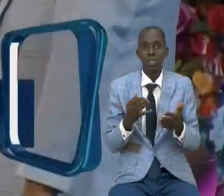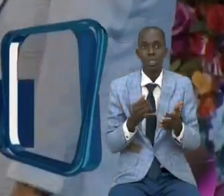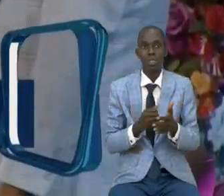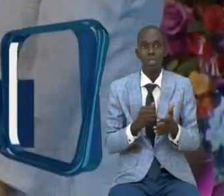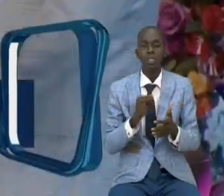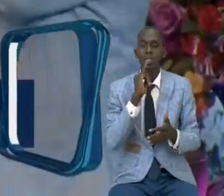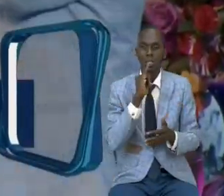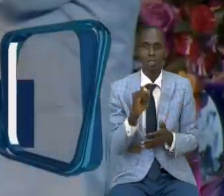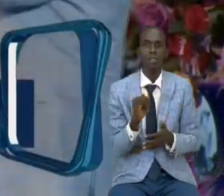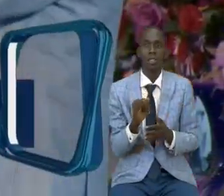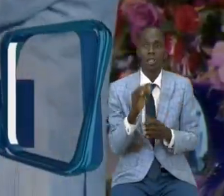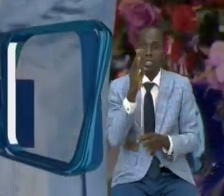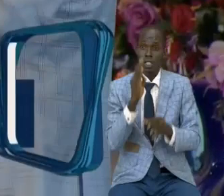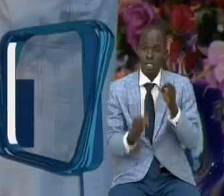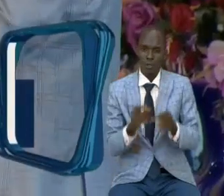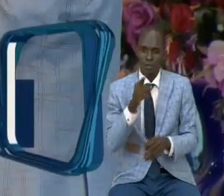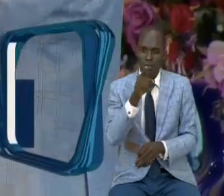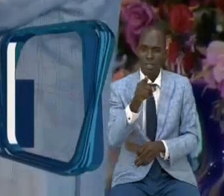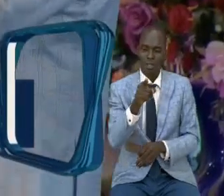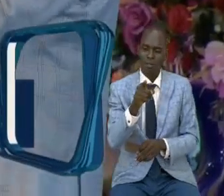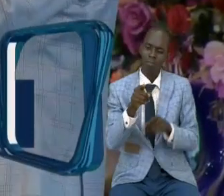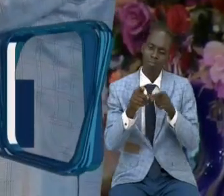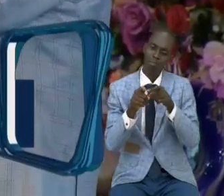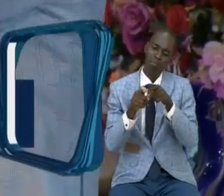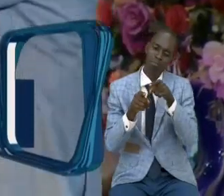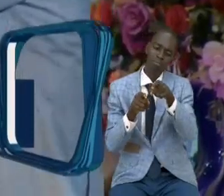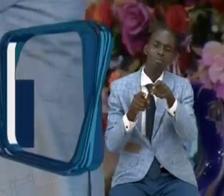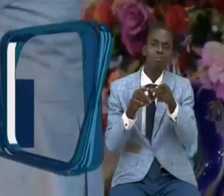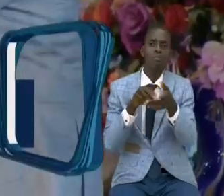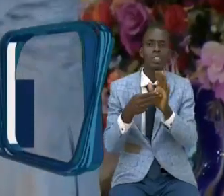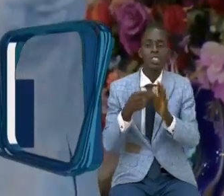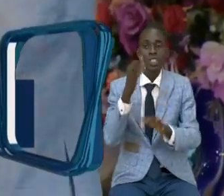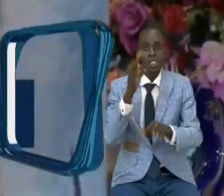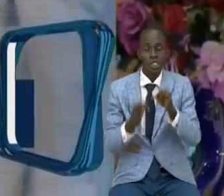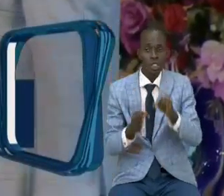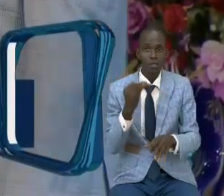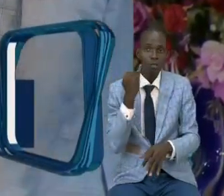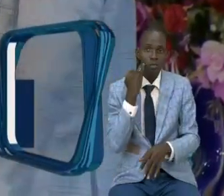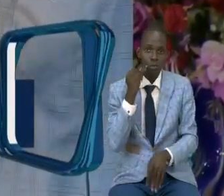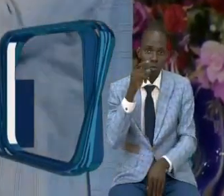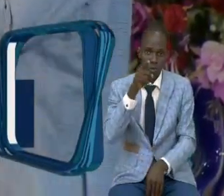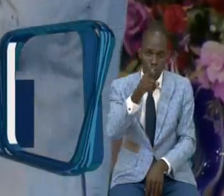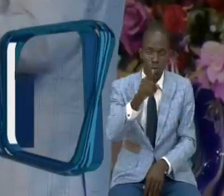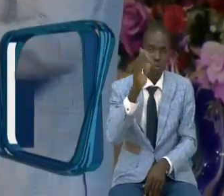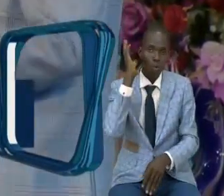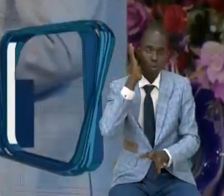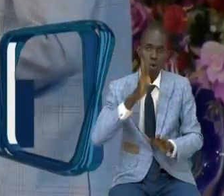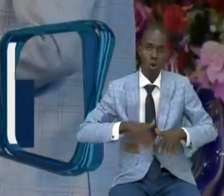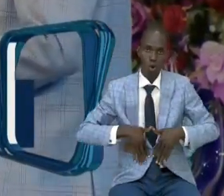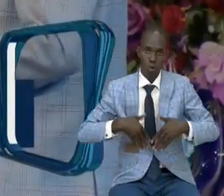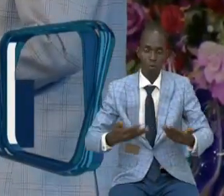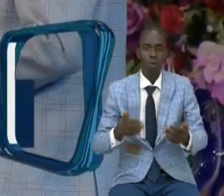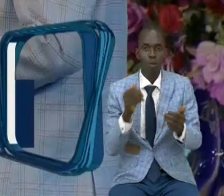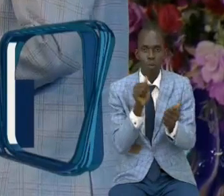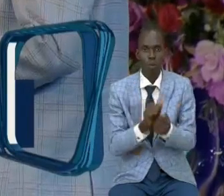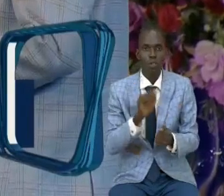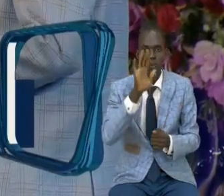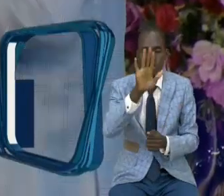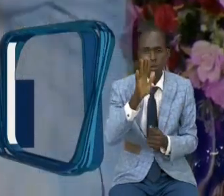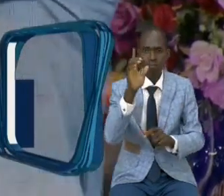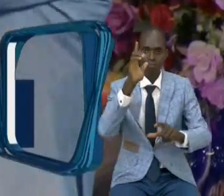thou, that what thou is, if you shall confess with your mouth